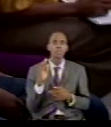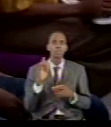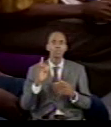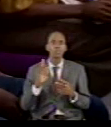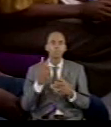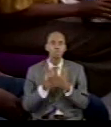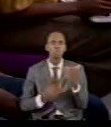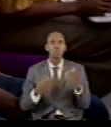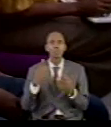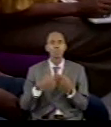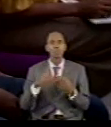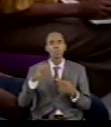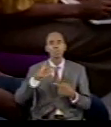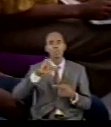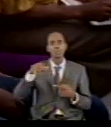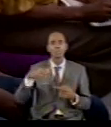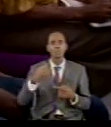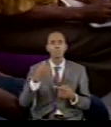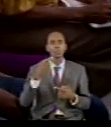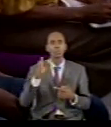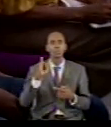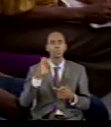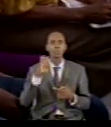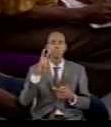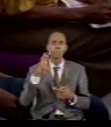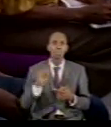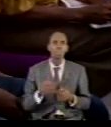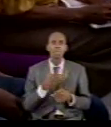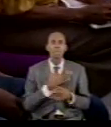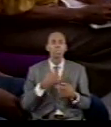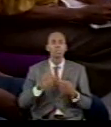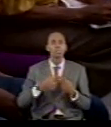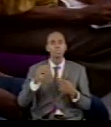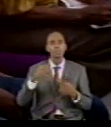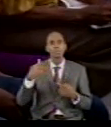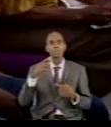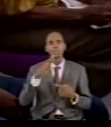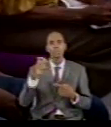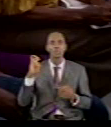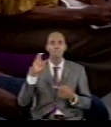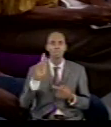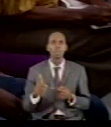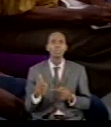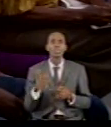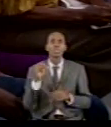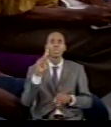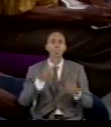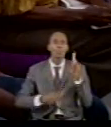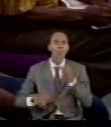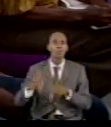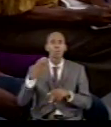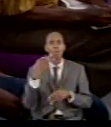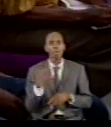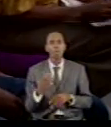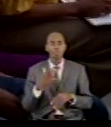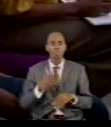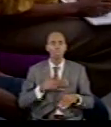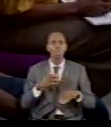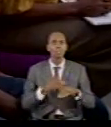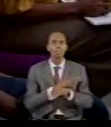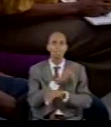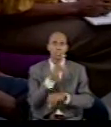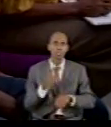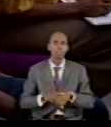Greeks, both to people of my nation and people outside my